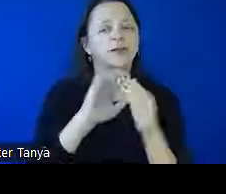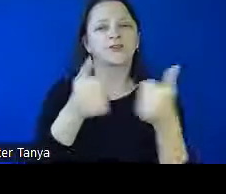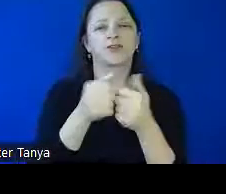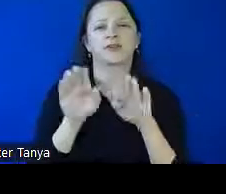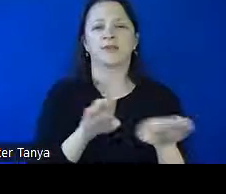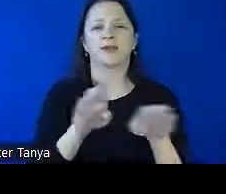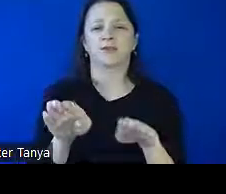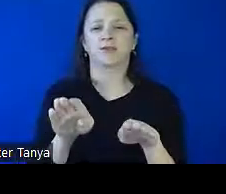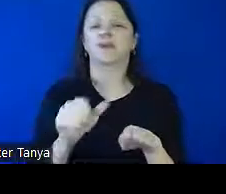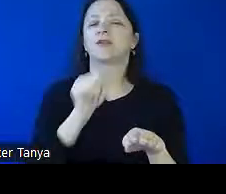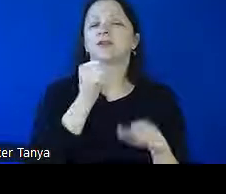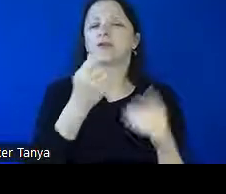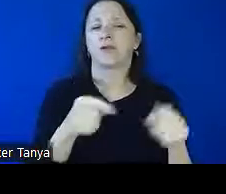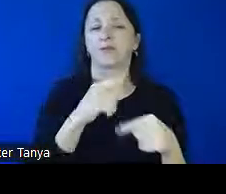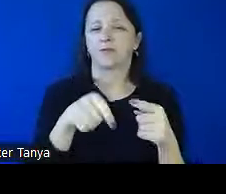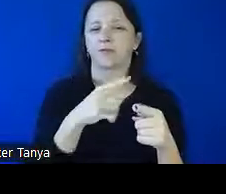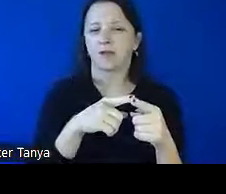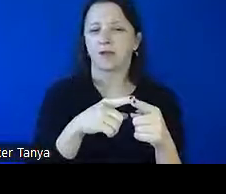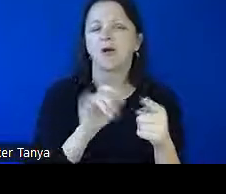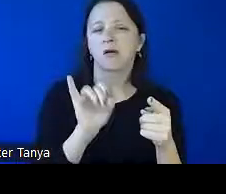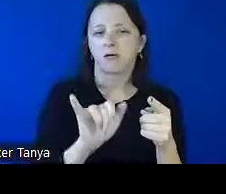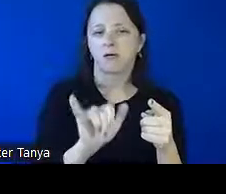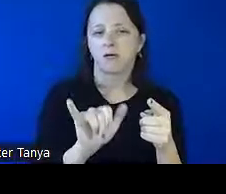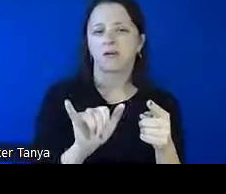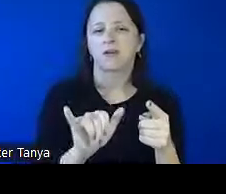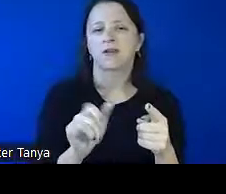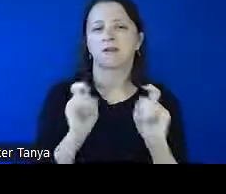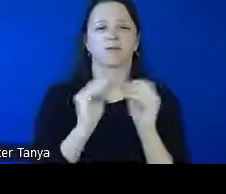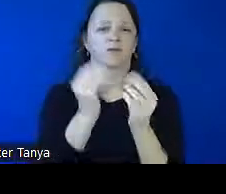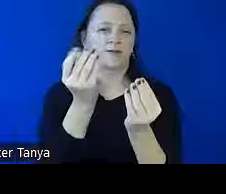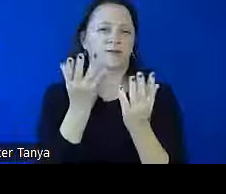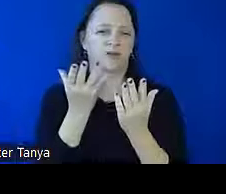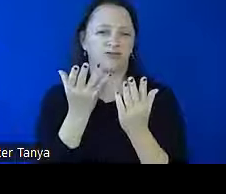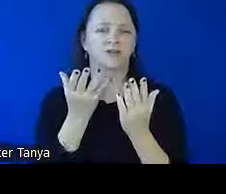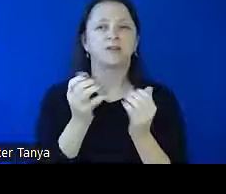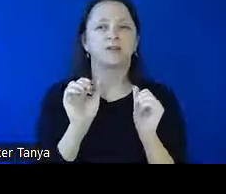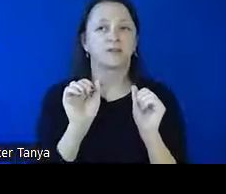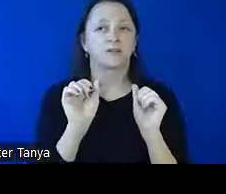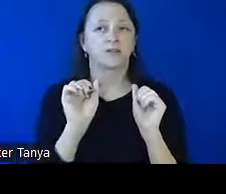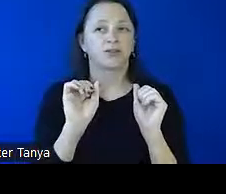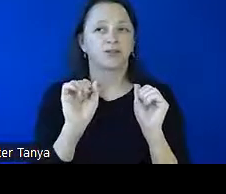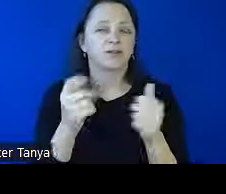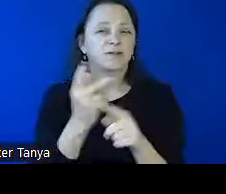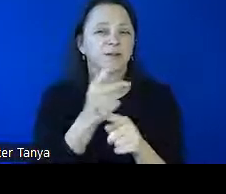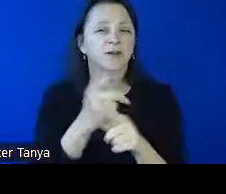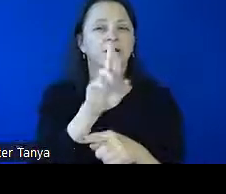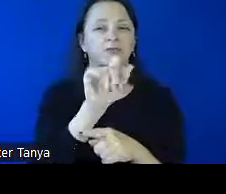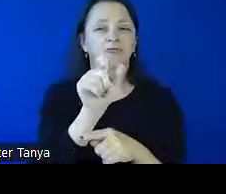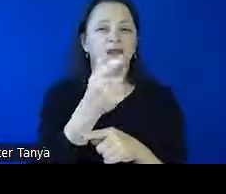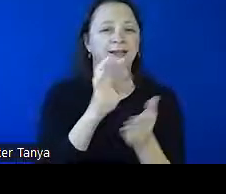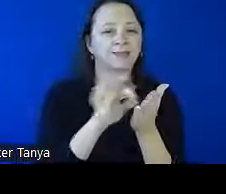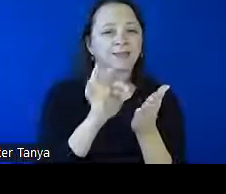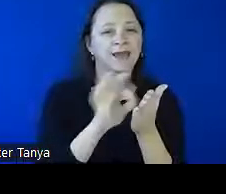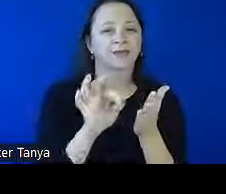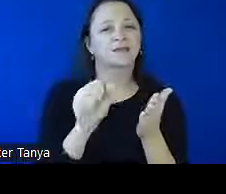behaviors not occur, because that can give us more information too. And yes, it can be collected on, our rating scales that are used, but